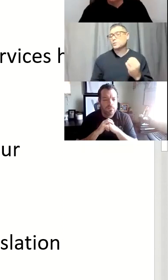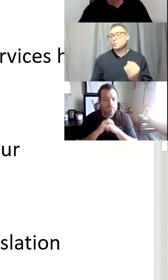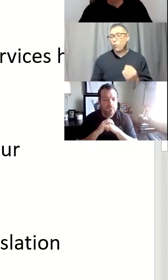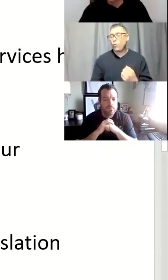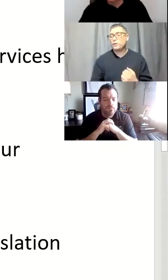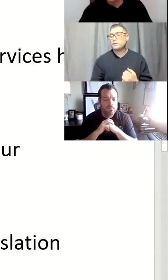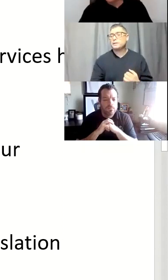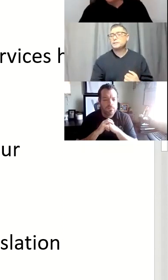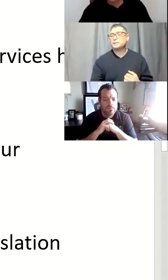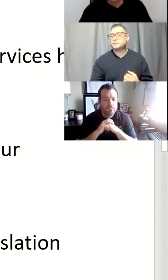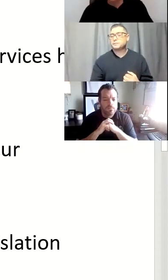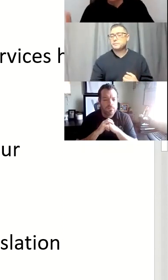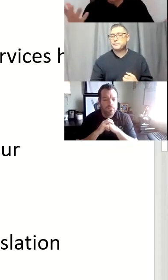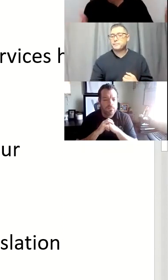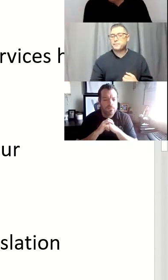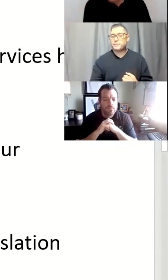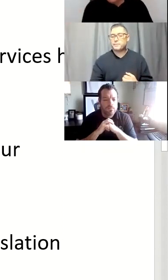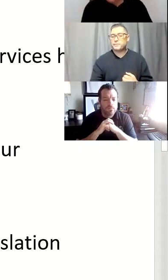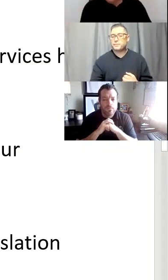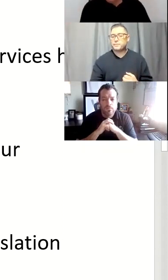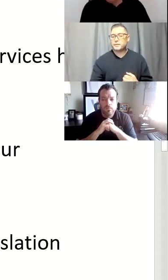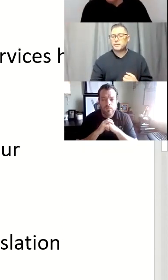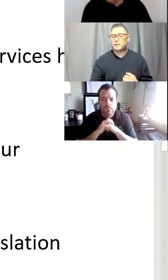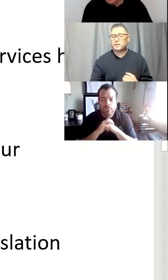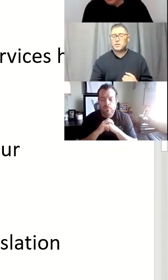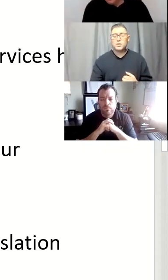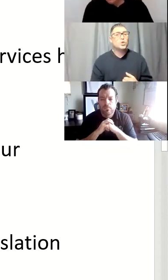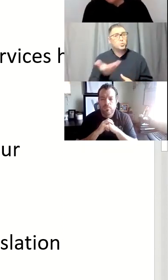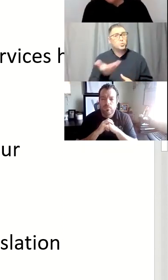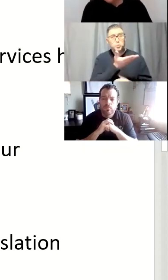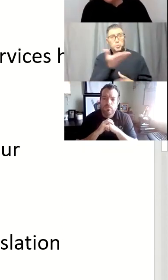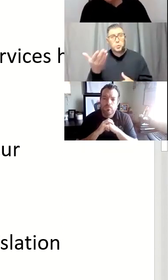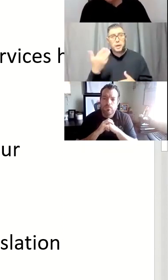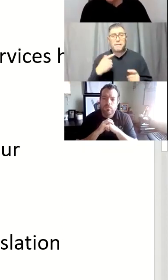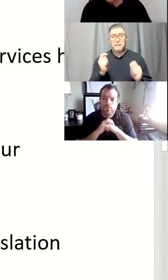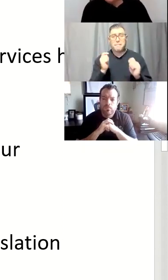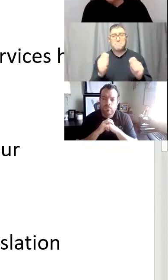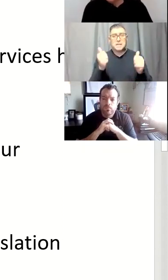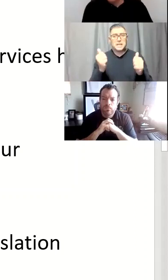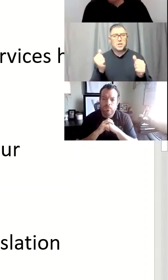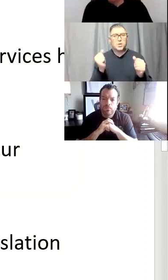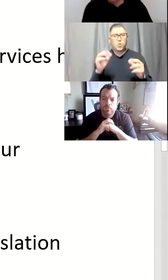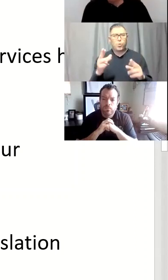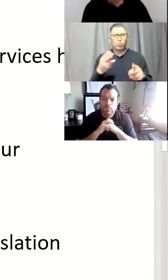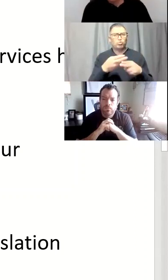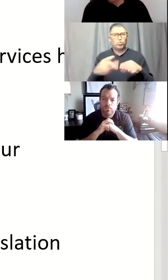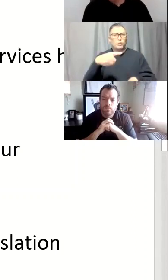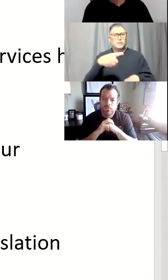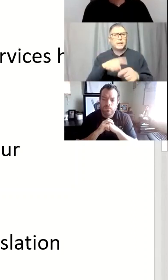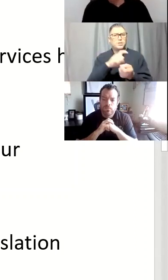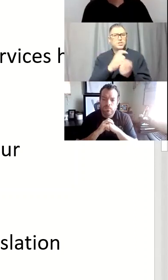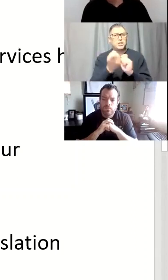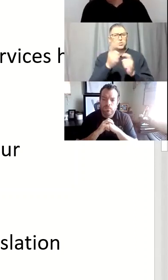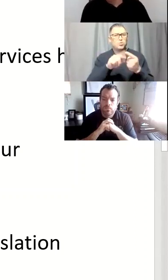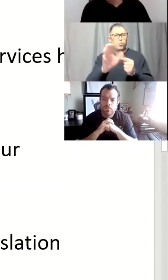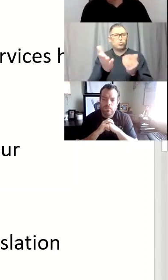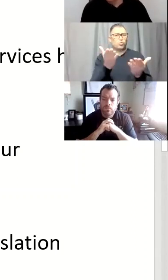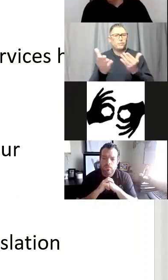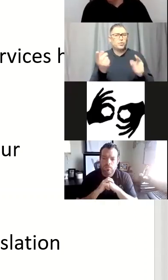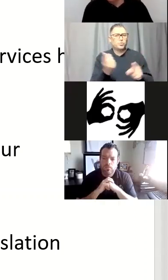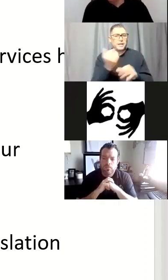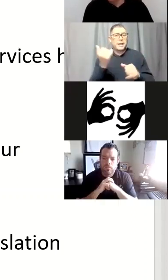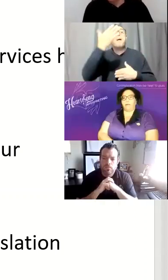you, can I ask you, do you have any immediate or short-term changes to your service occurring as a result